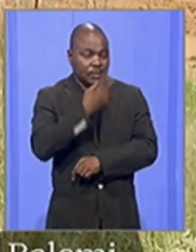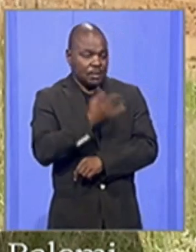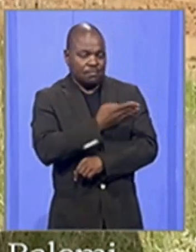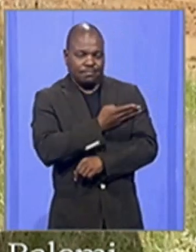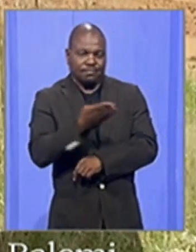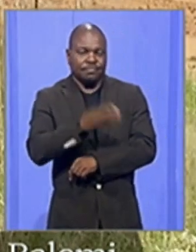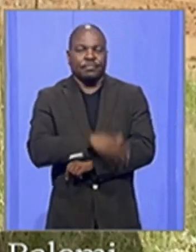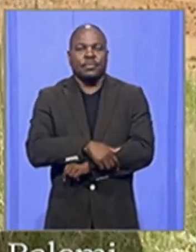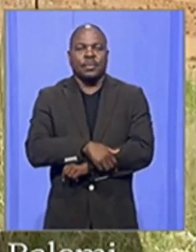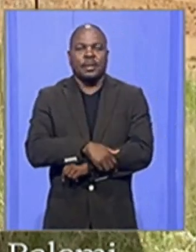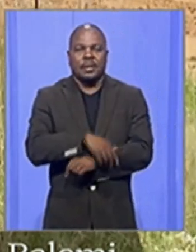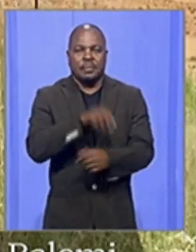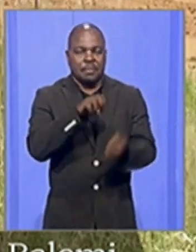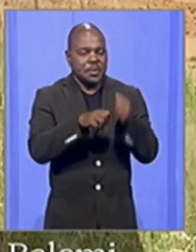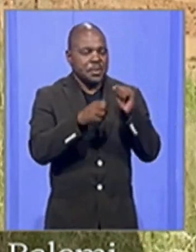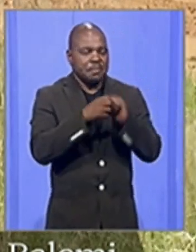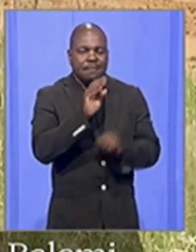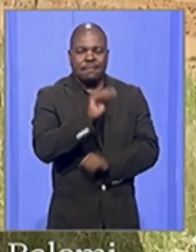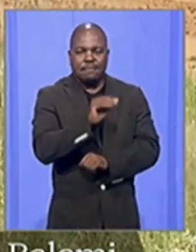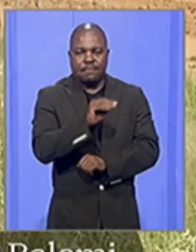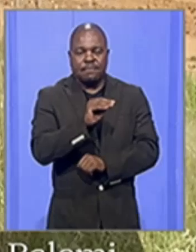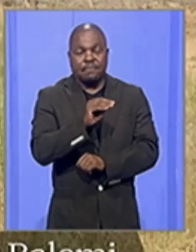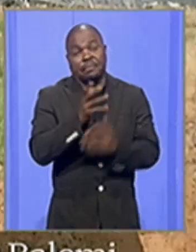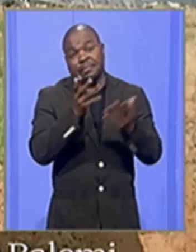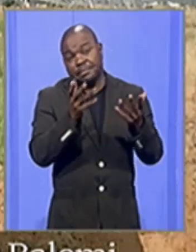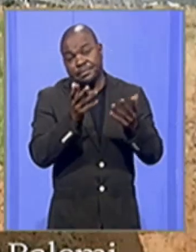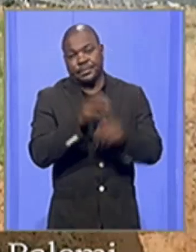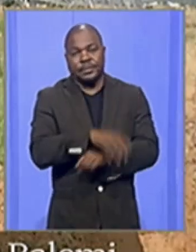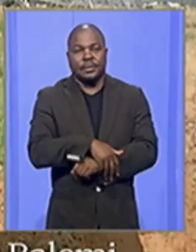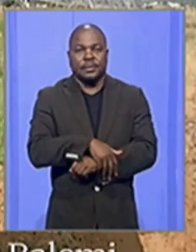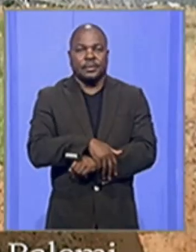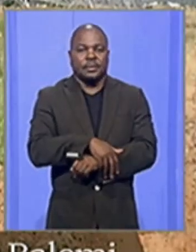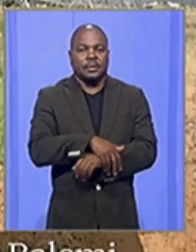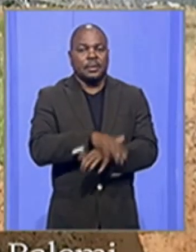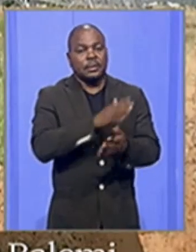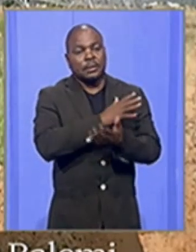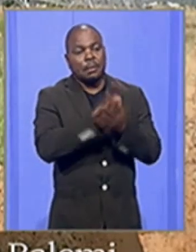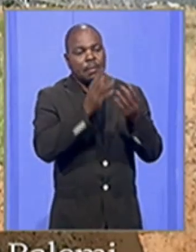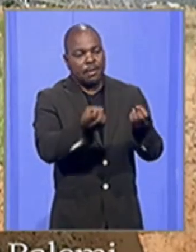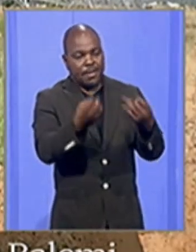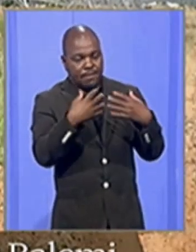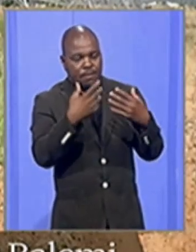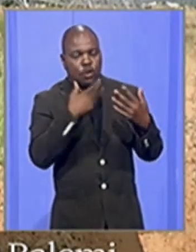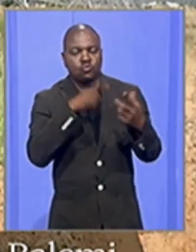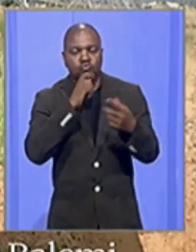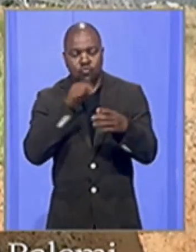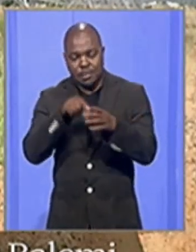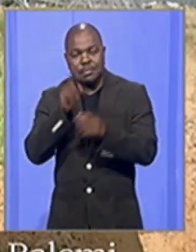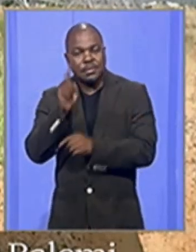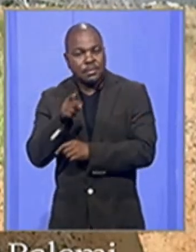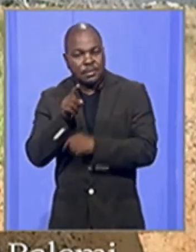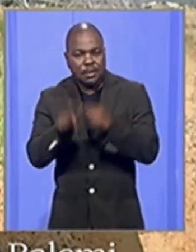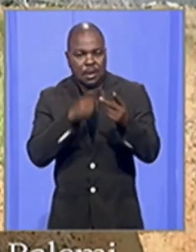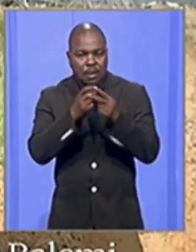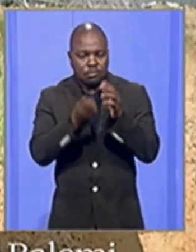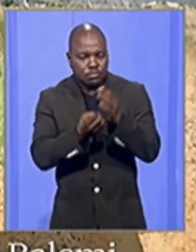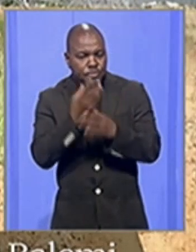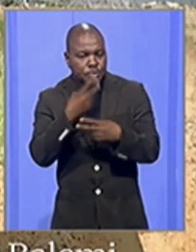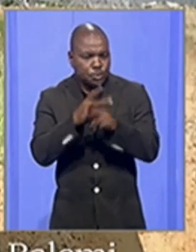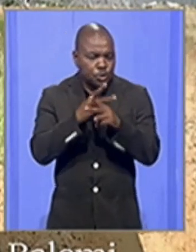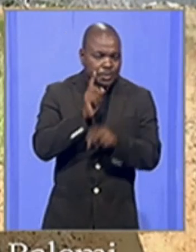tlarolo re mathateng mme ba re fileng dintho tsena re di sebedise kapo production inputs